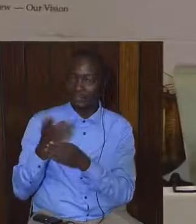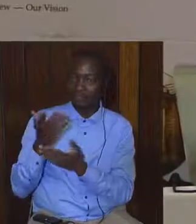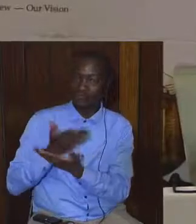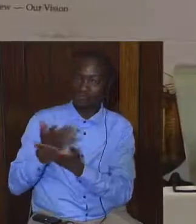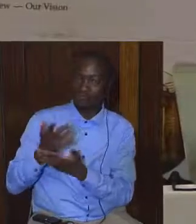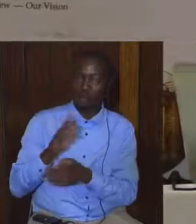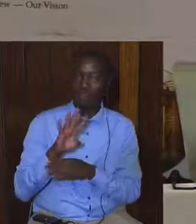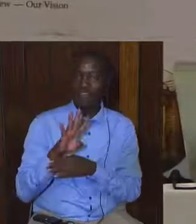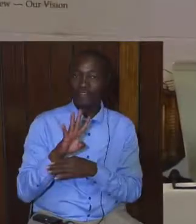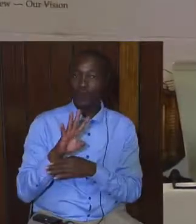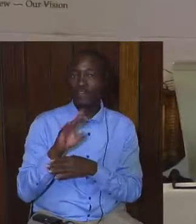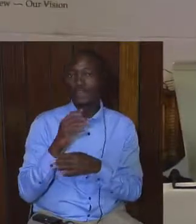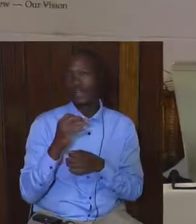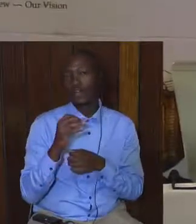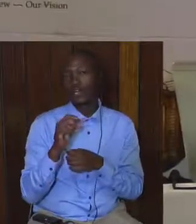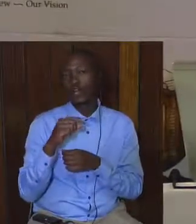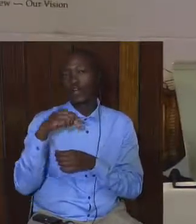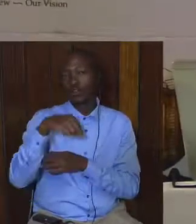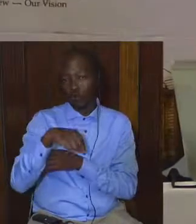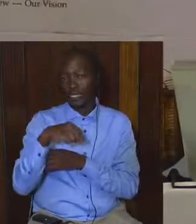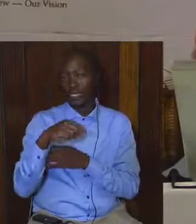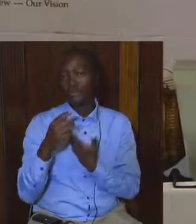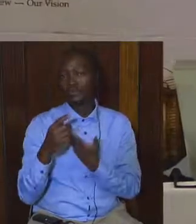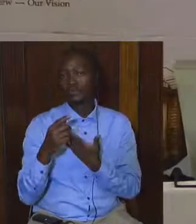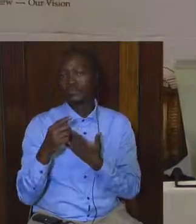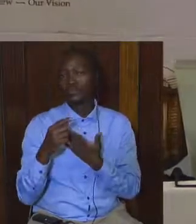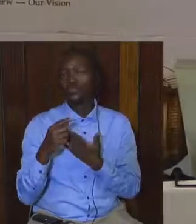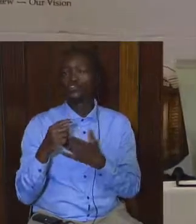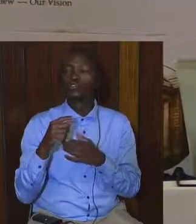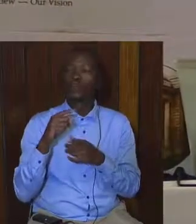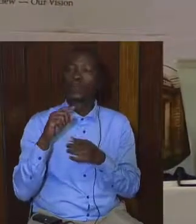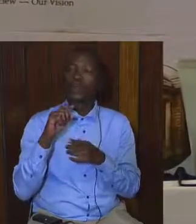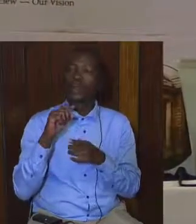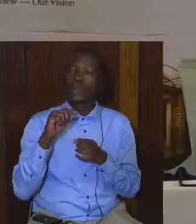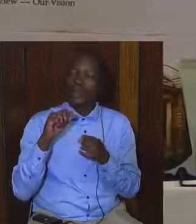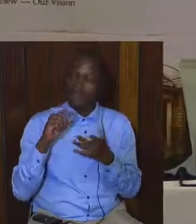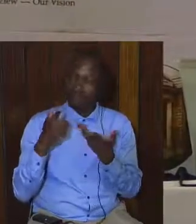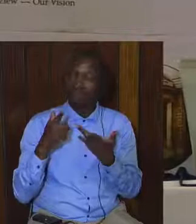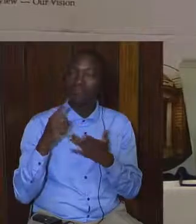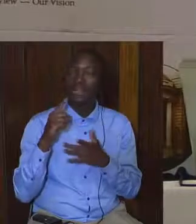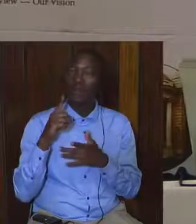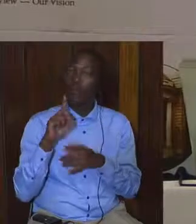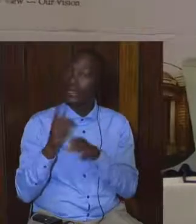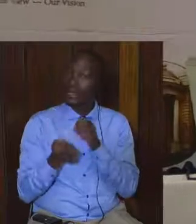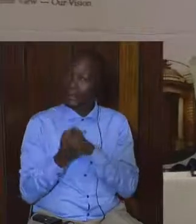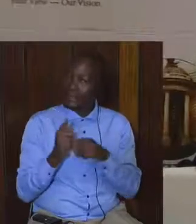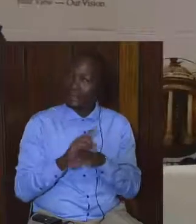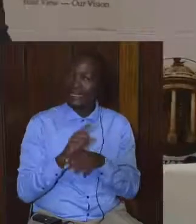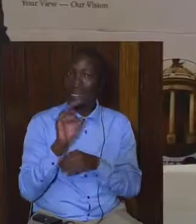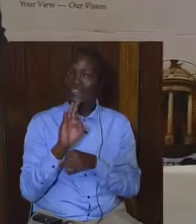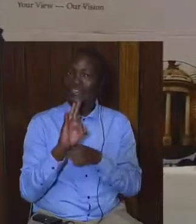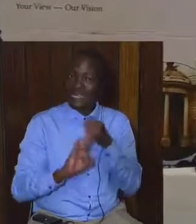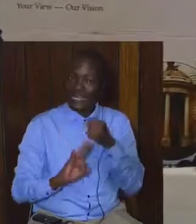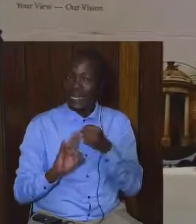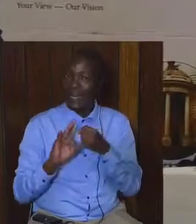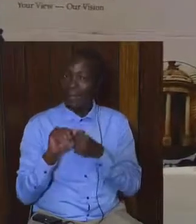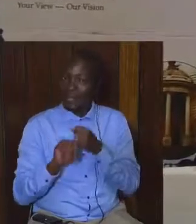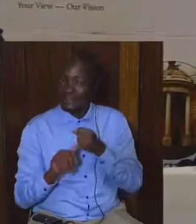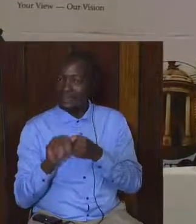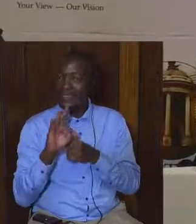quarter. So what happens is every quarter, there are 4 quarters in a financial year, and in each